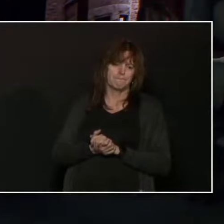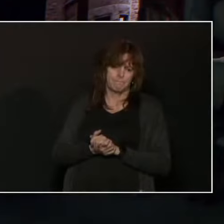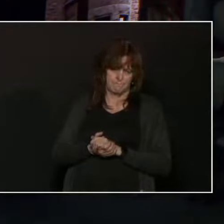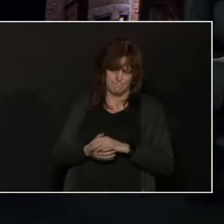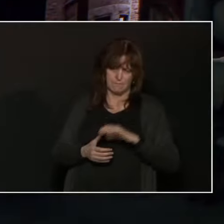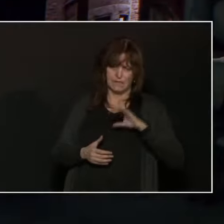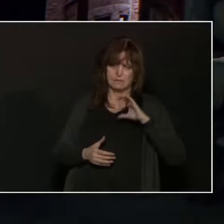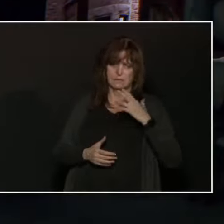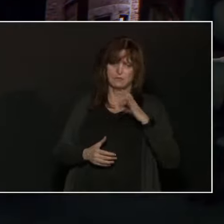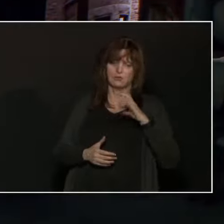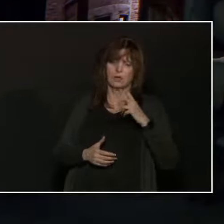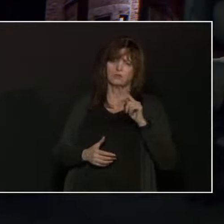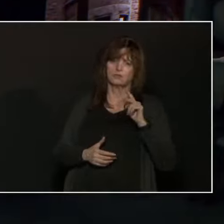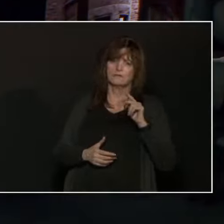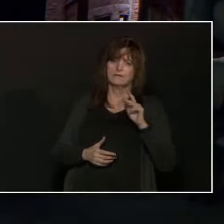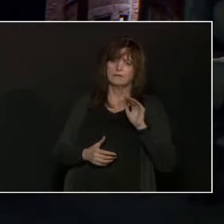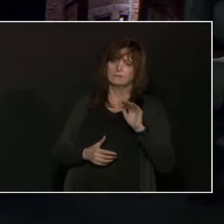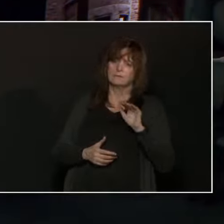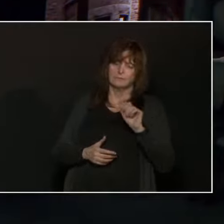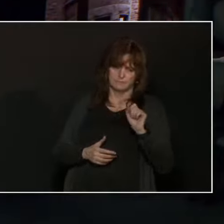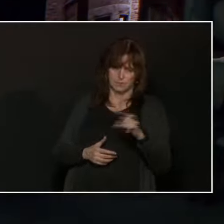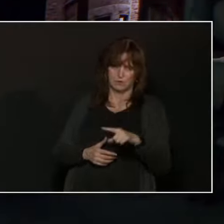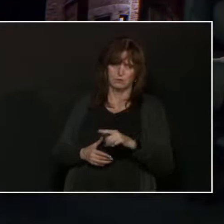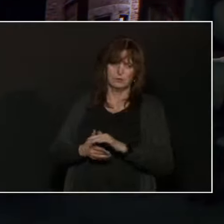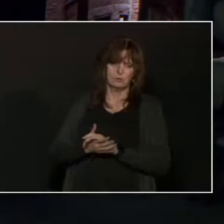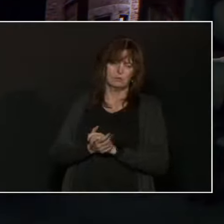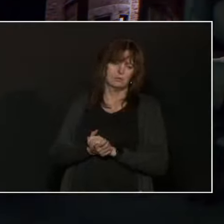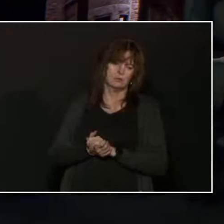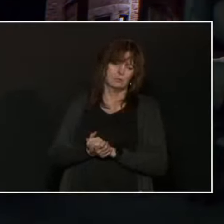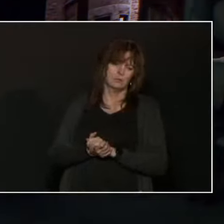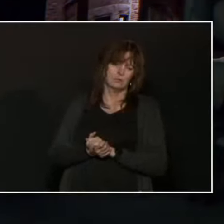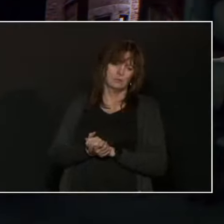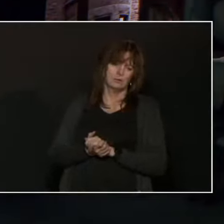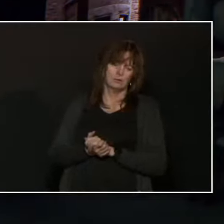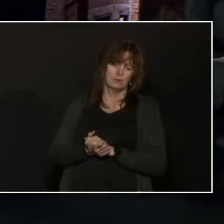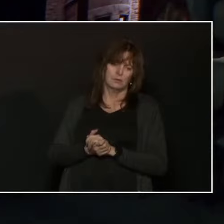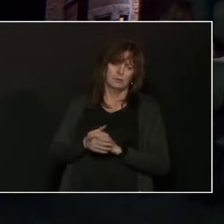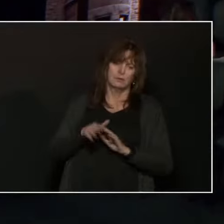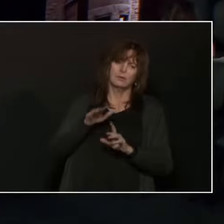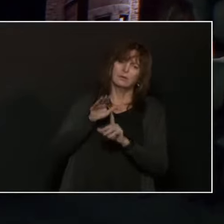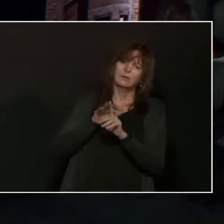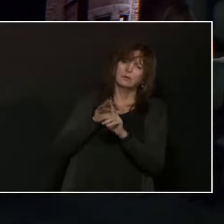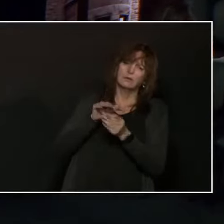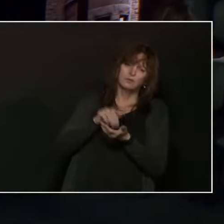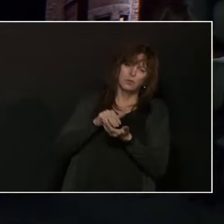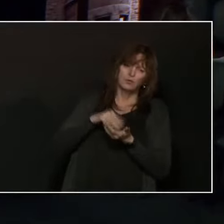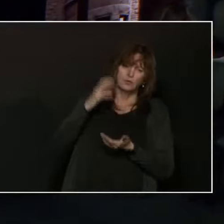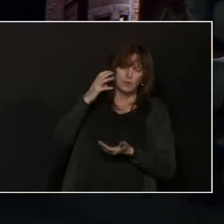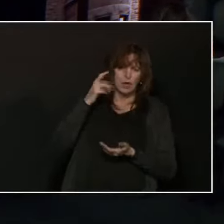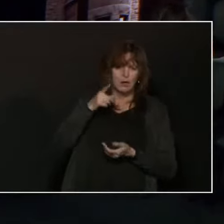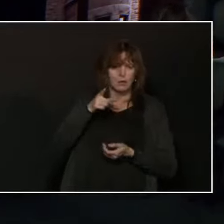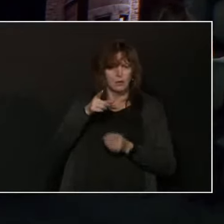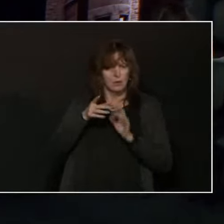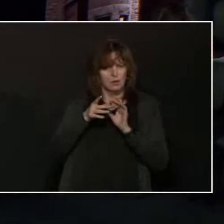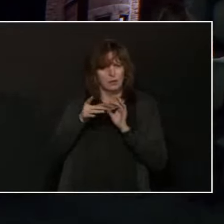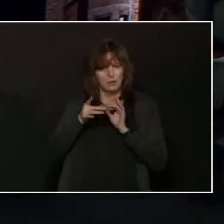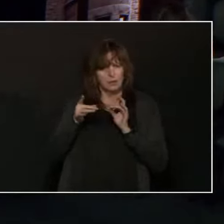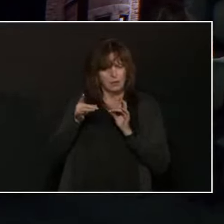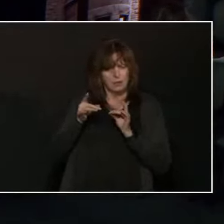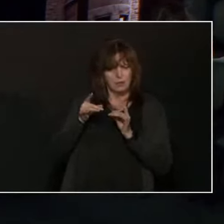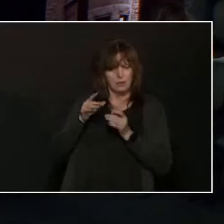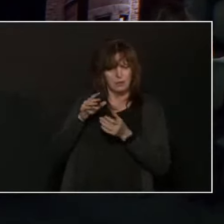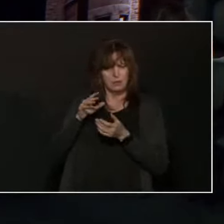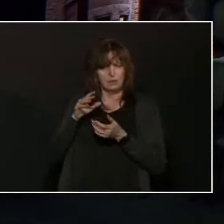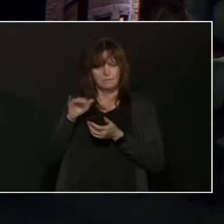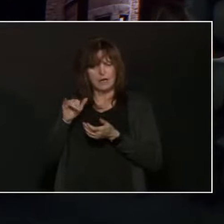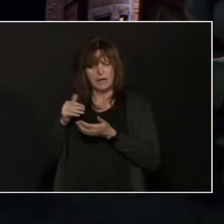Hi, doctors. Dr. Brown, when you're talking about the new variants, you keep emphasizing that the